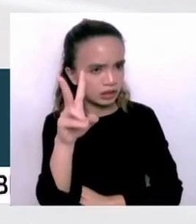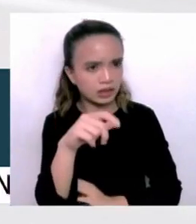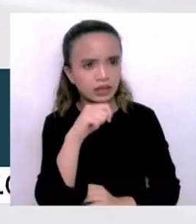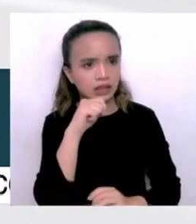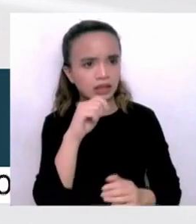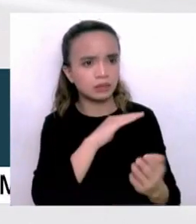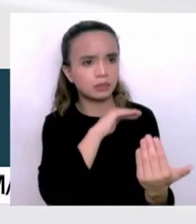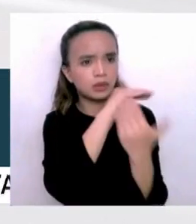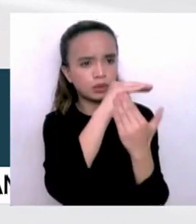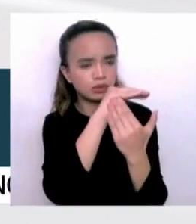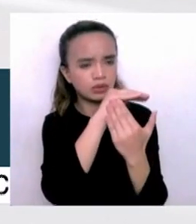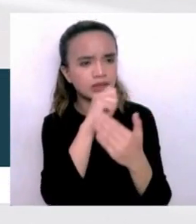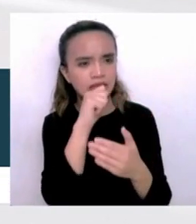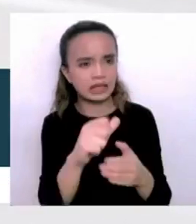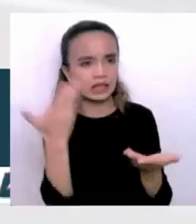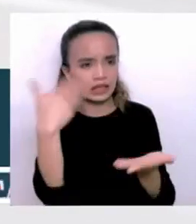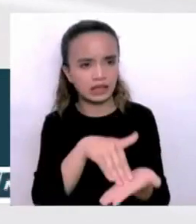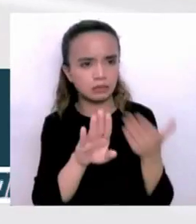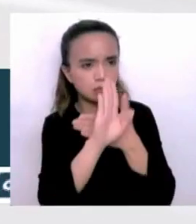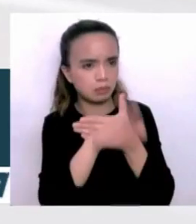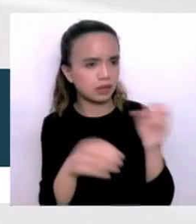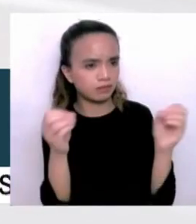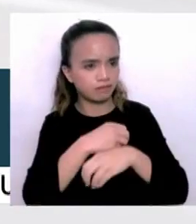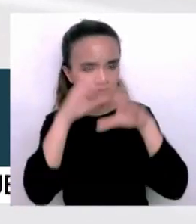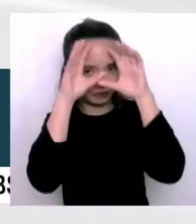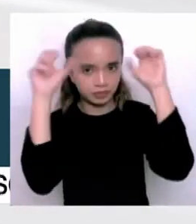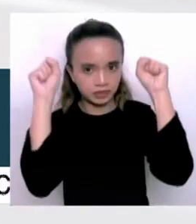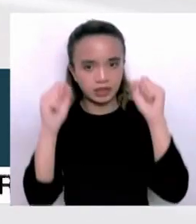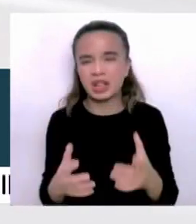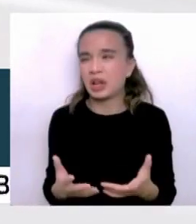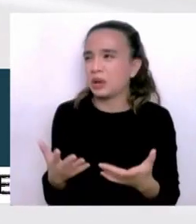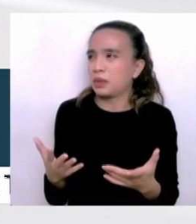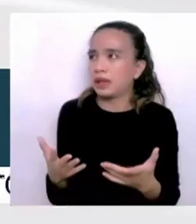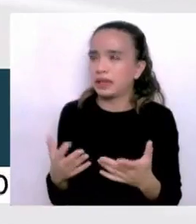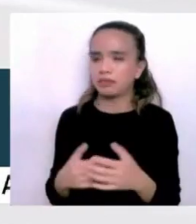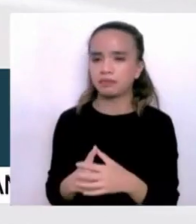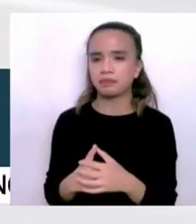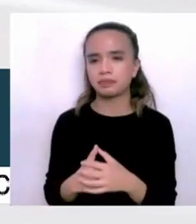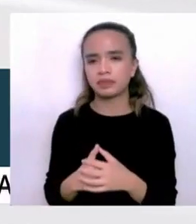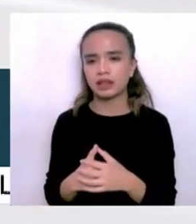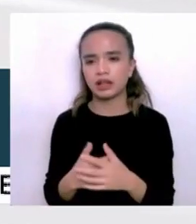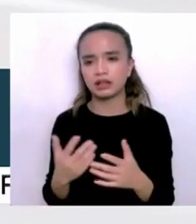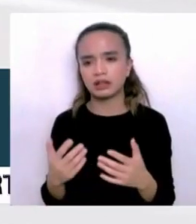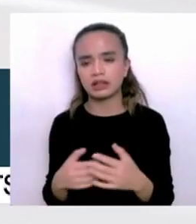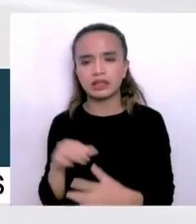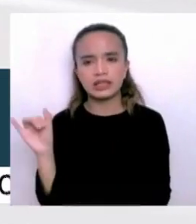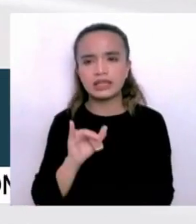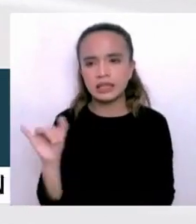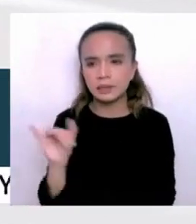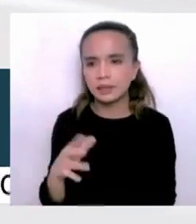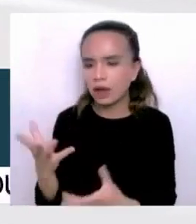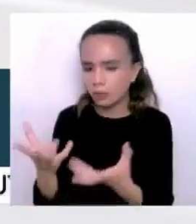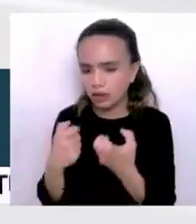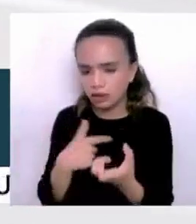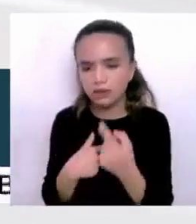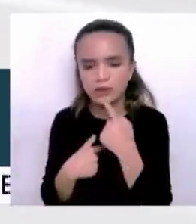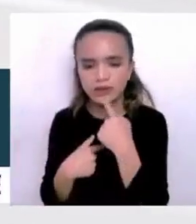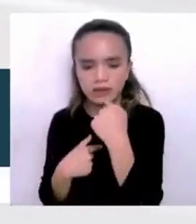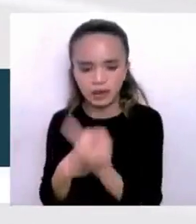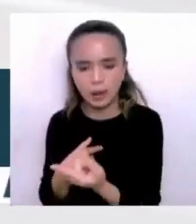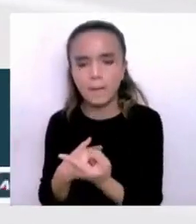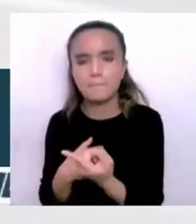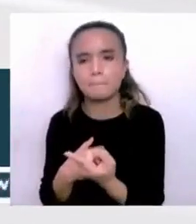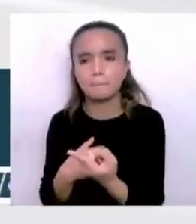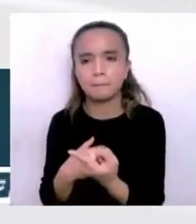Malacañang? Well, I just like to say that